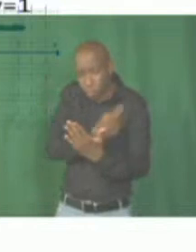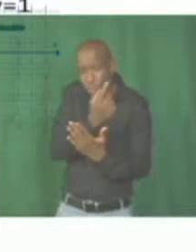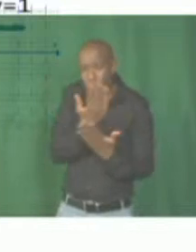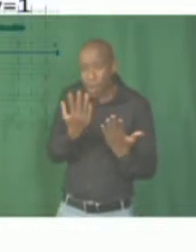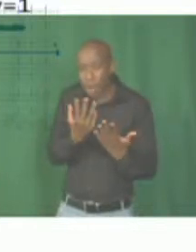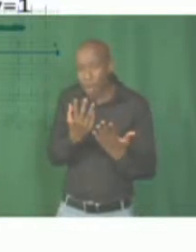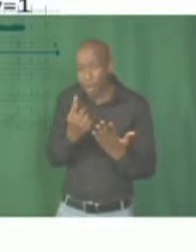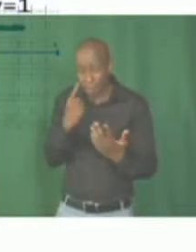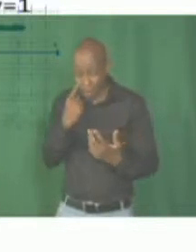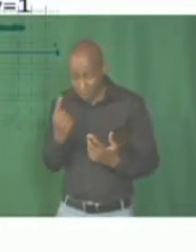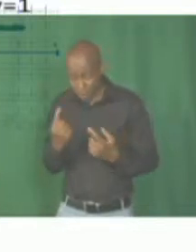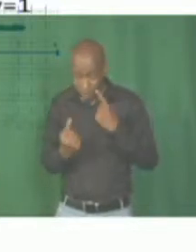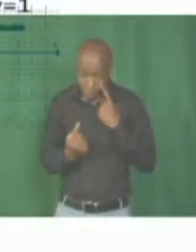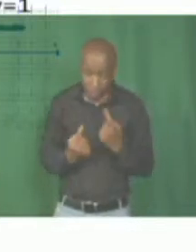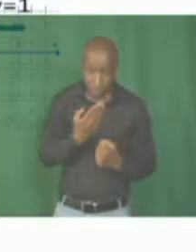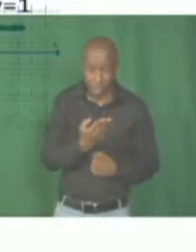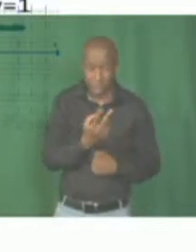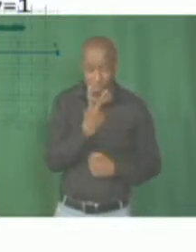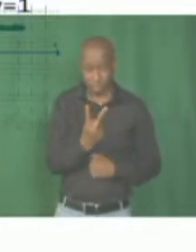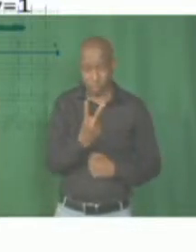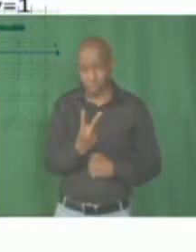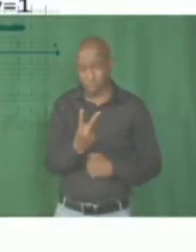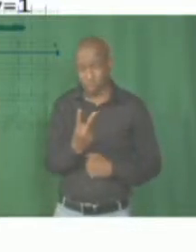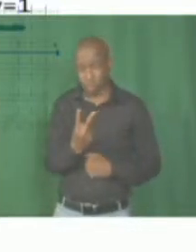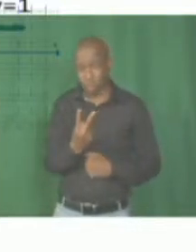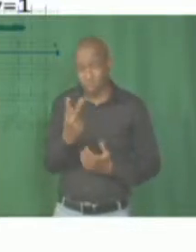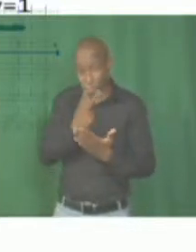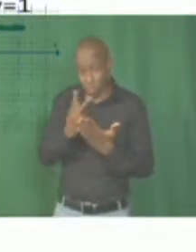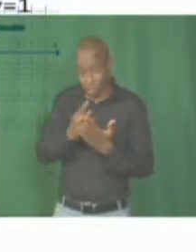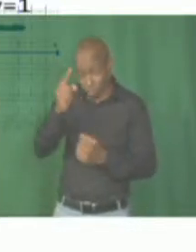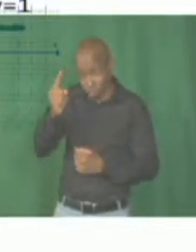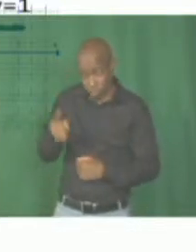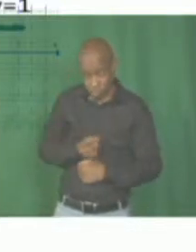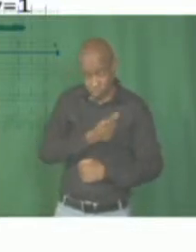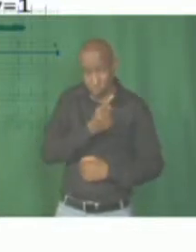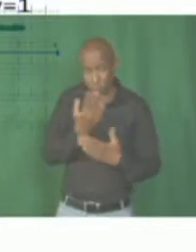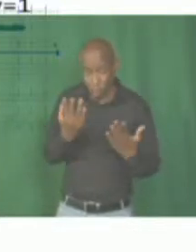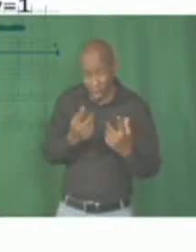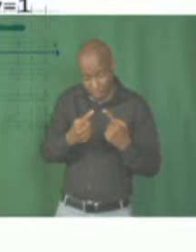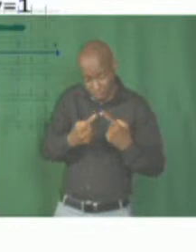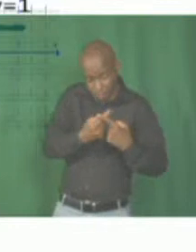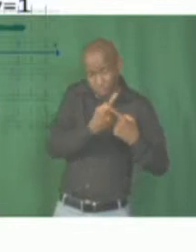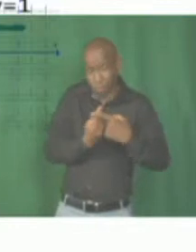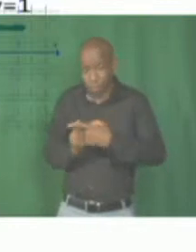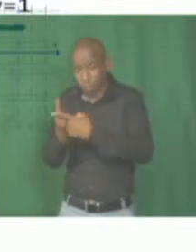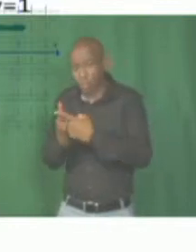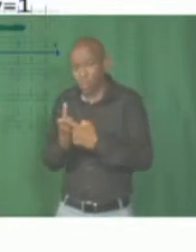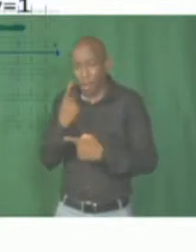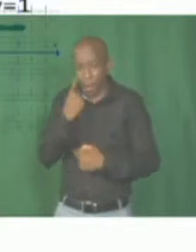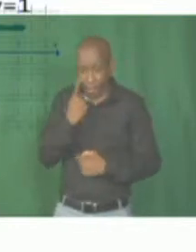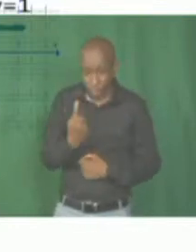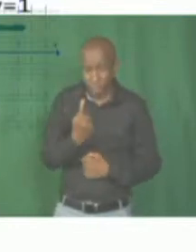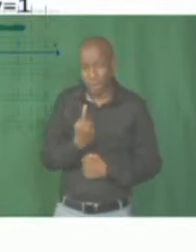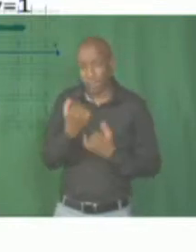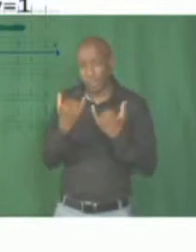points where it is intersecting the ground, the graphs. And then now, of course, then we are going to